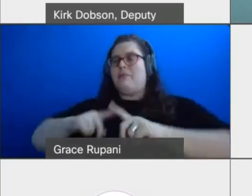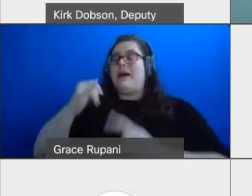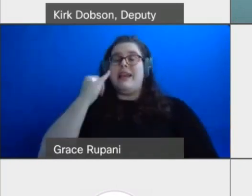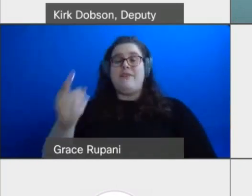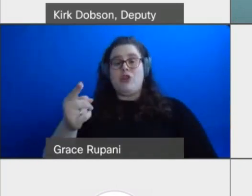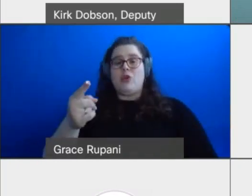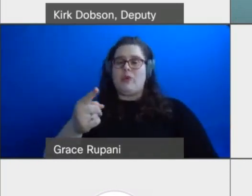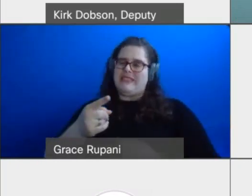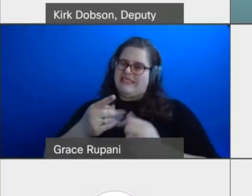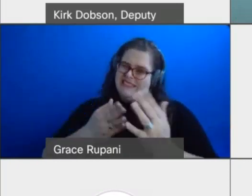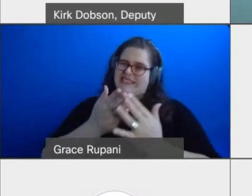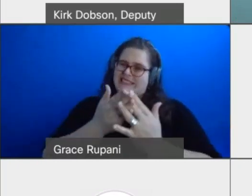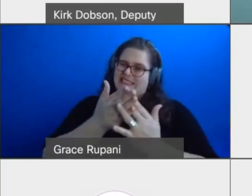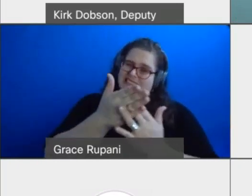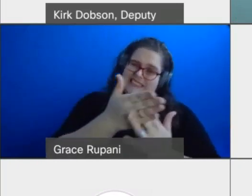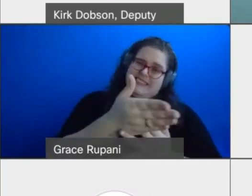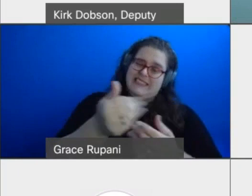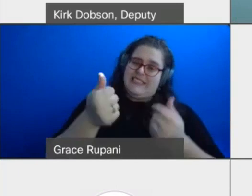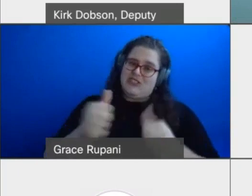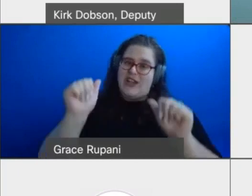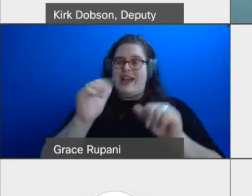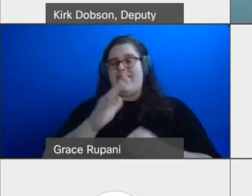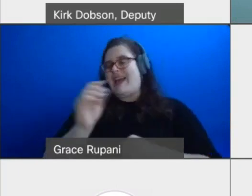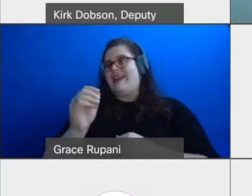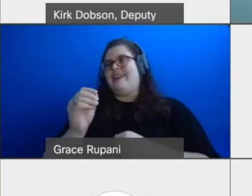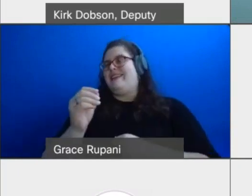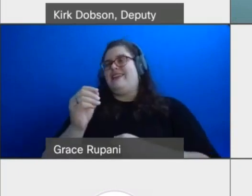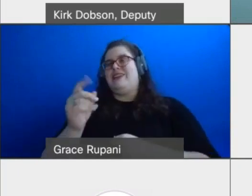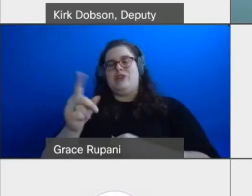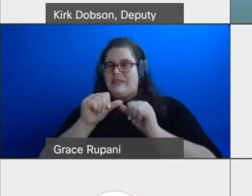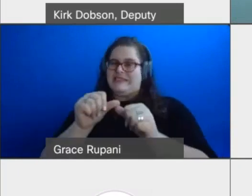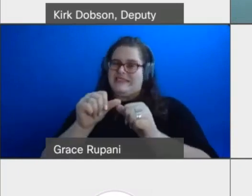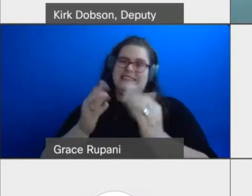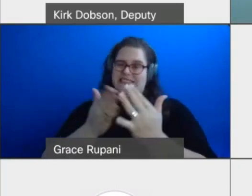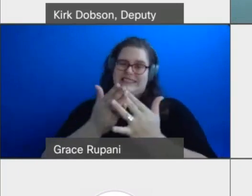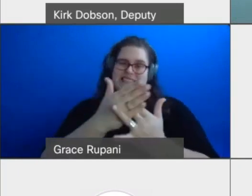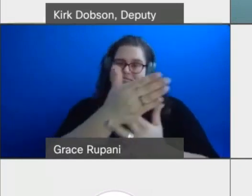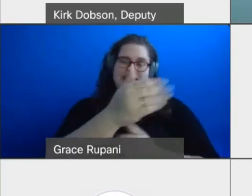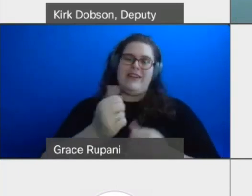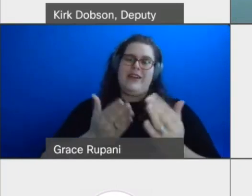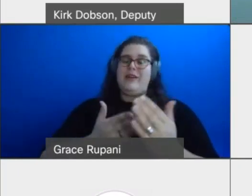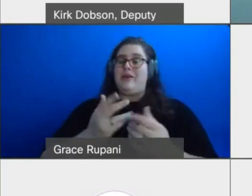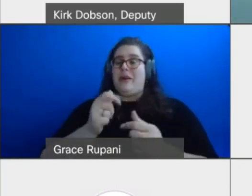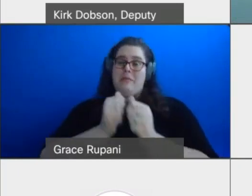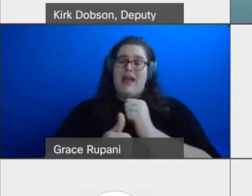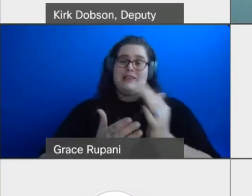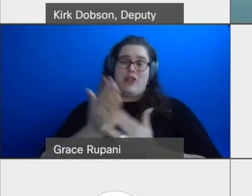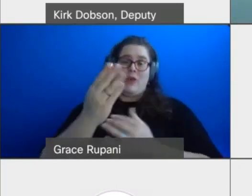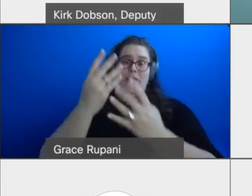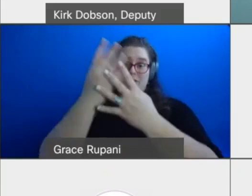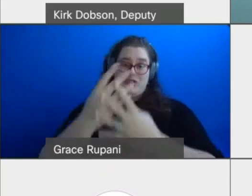appointment and you somehow deceive our our screening, then the pharmacy